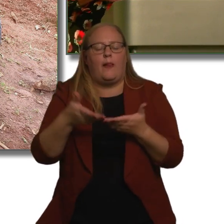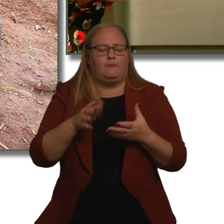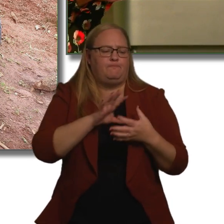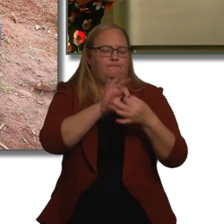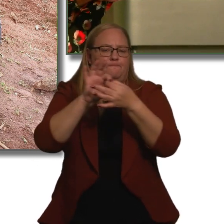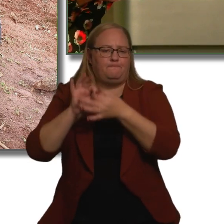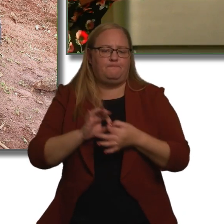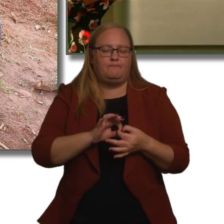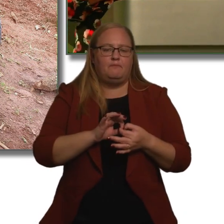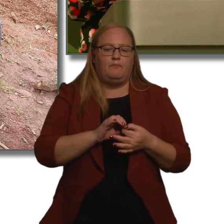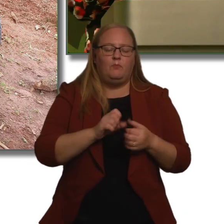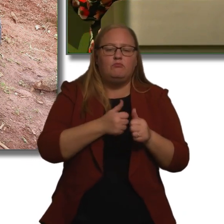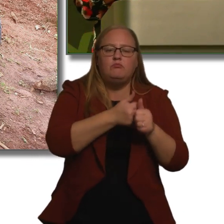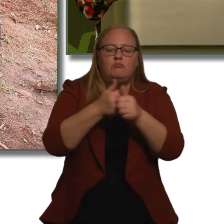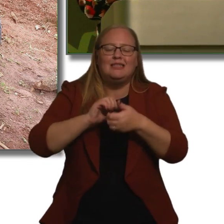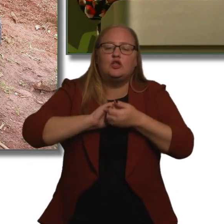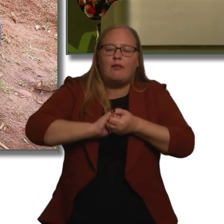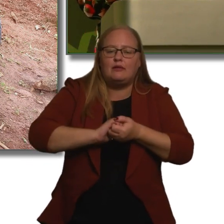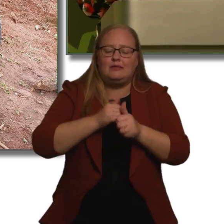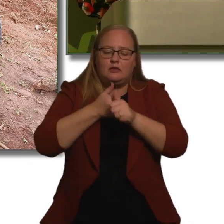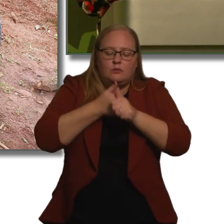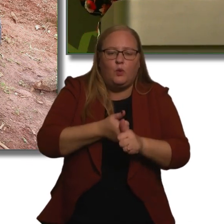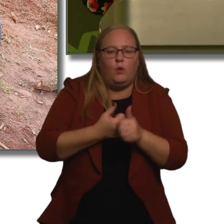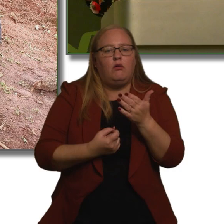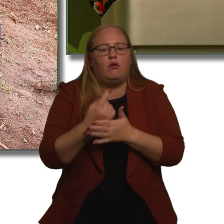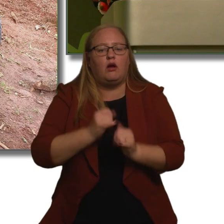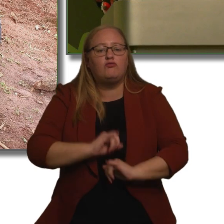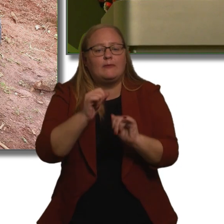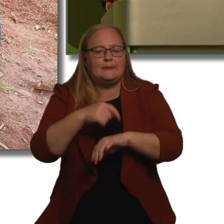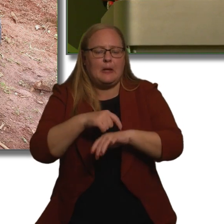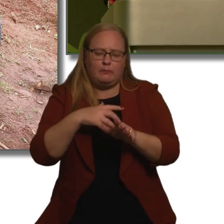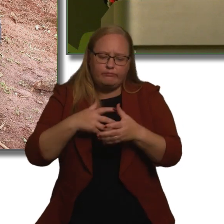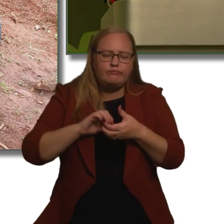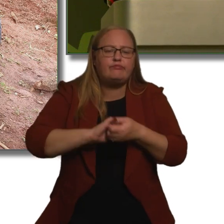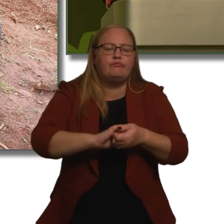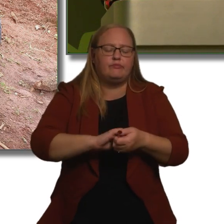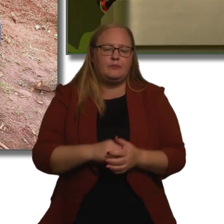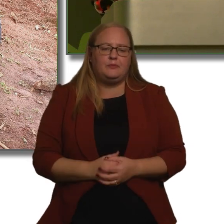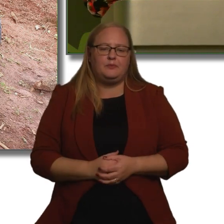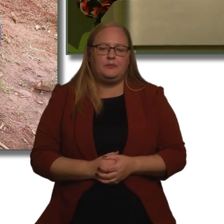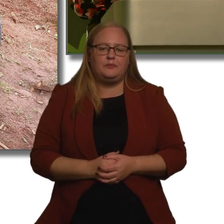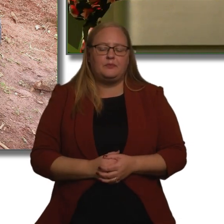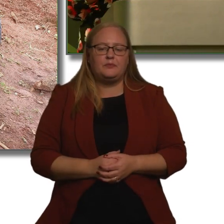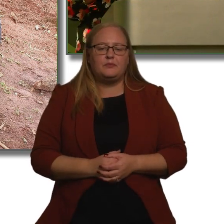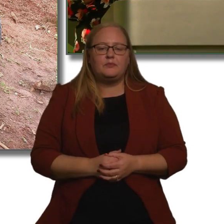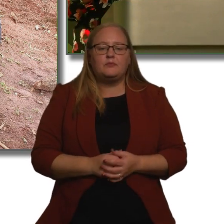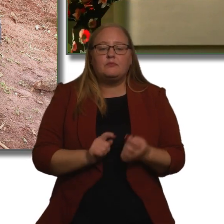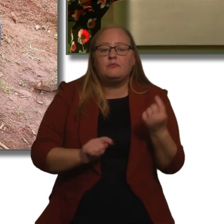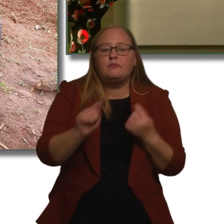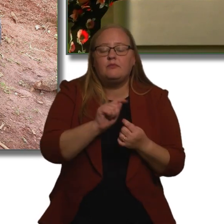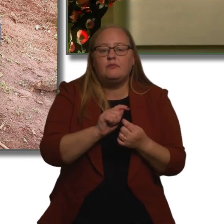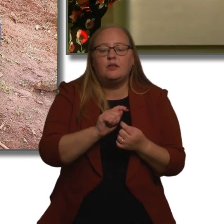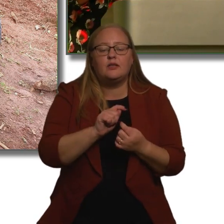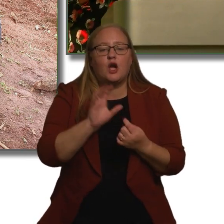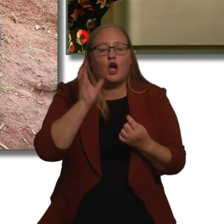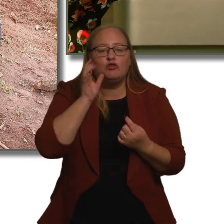offering support in times of crisis, to rebuild and support post-conflict, as well